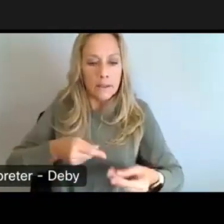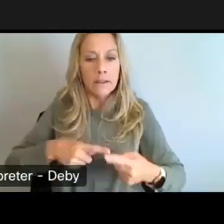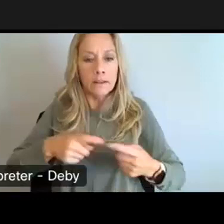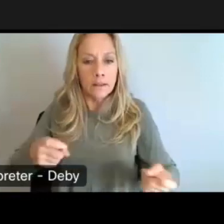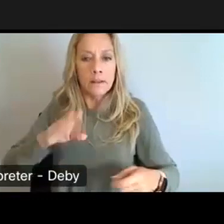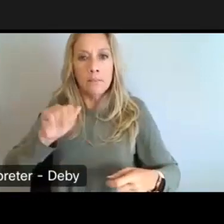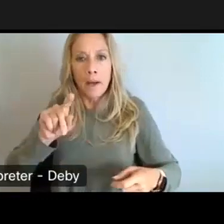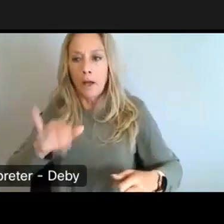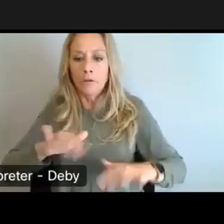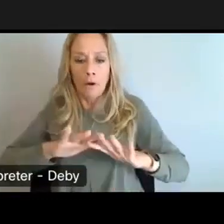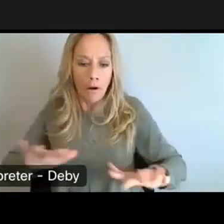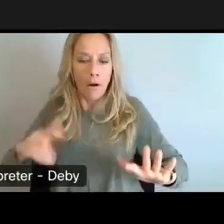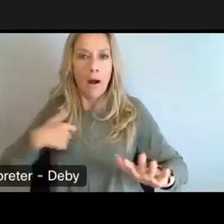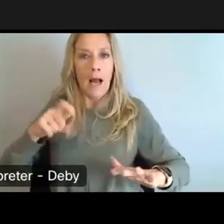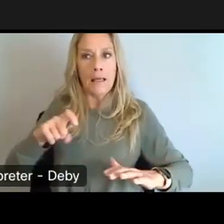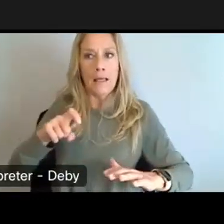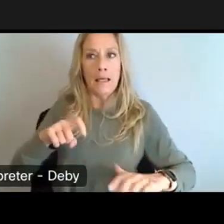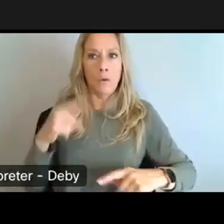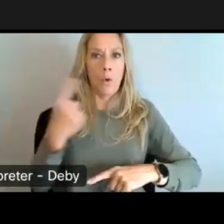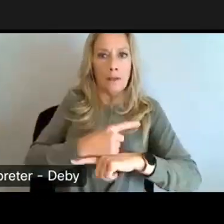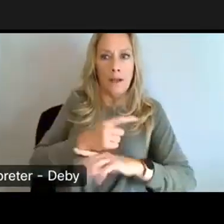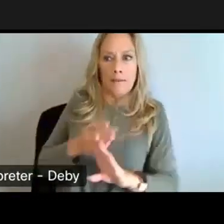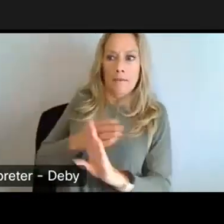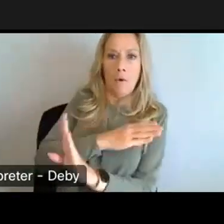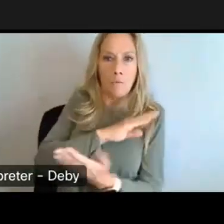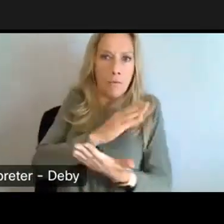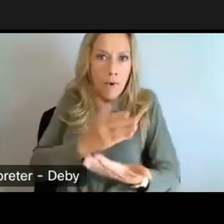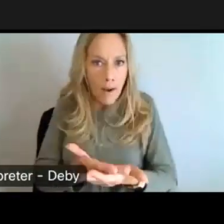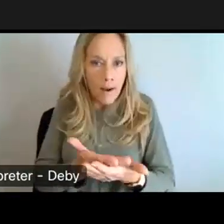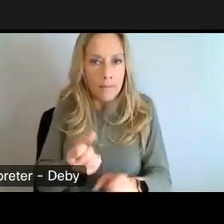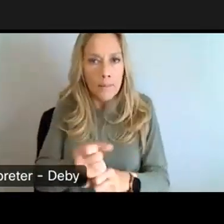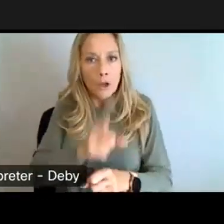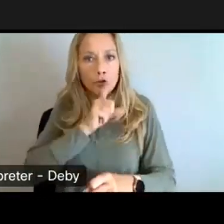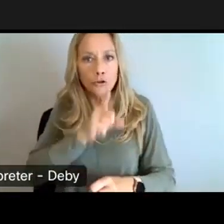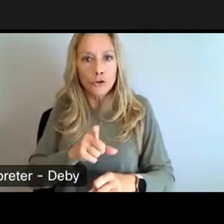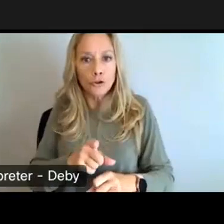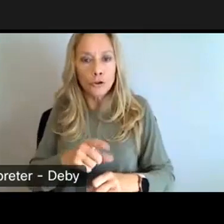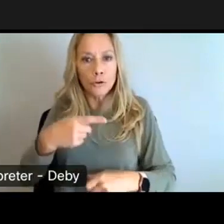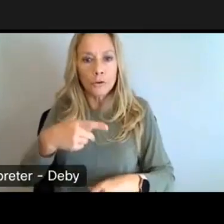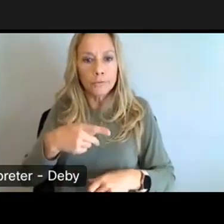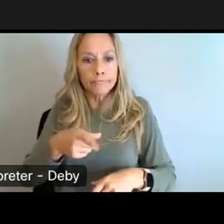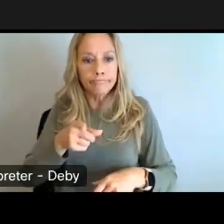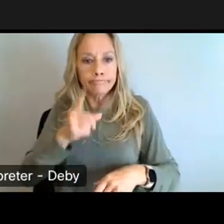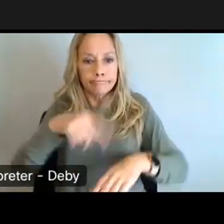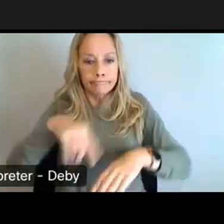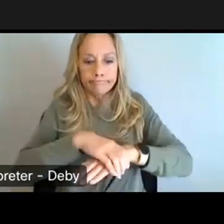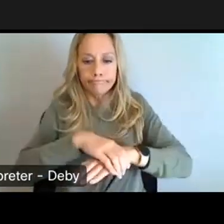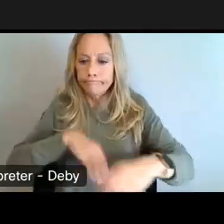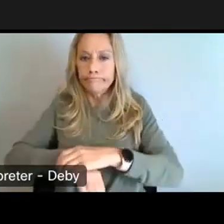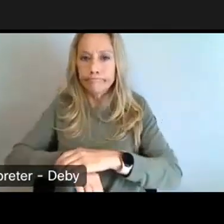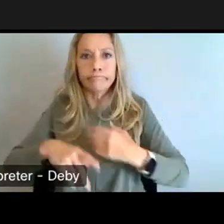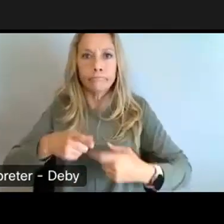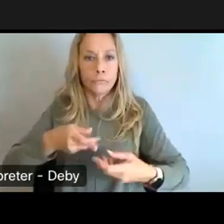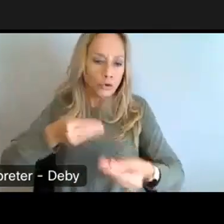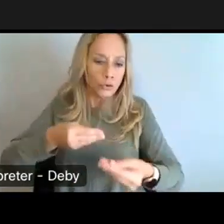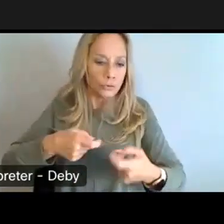Um, and so I need that downtime to make sure my prosthetics are charged, that I'm rested, so that when I go to these events or go to